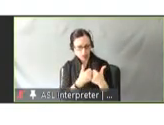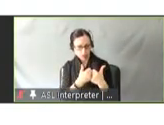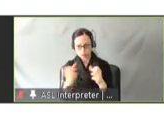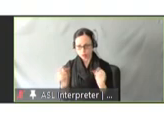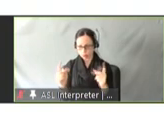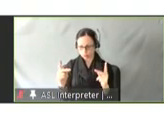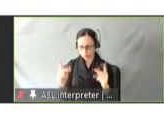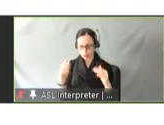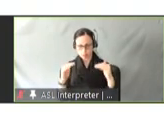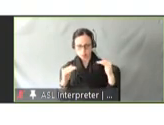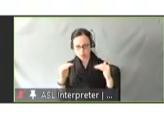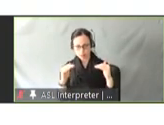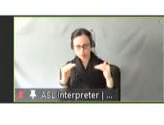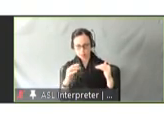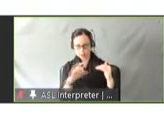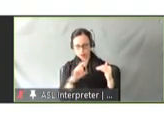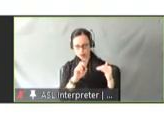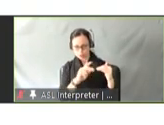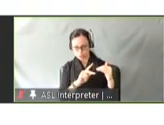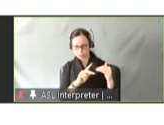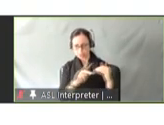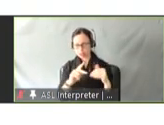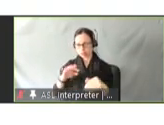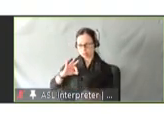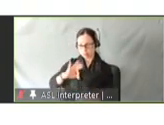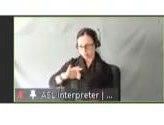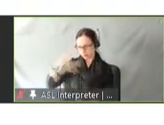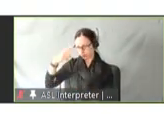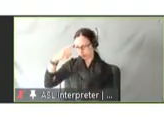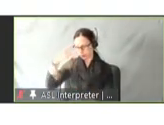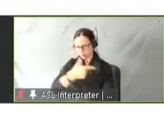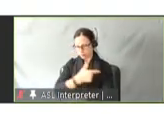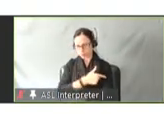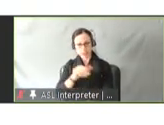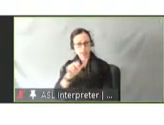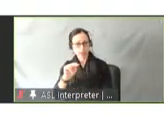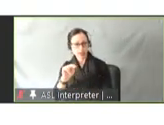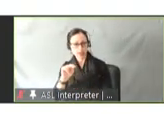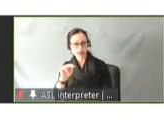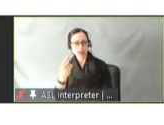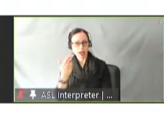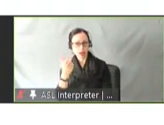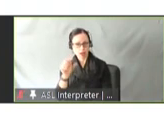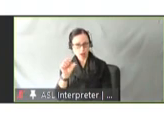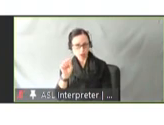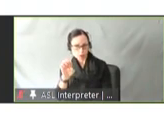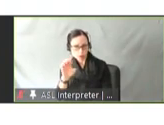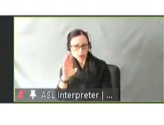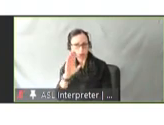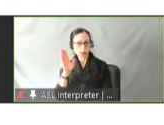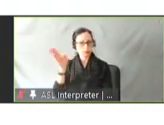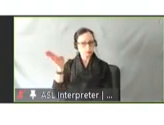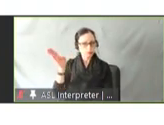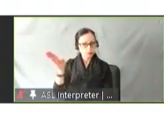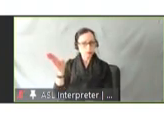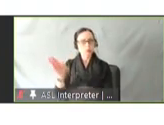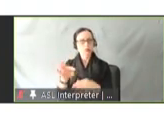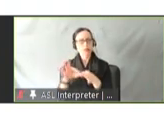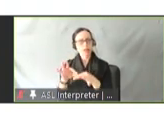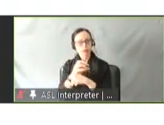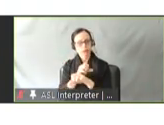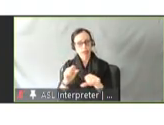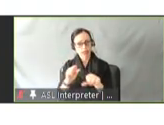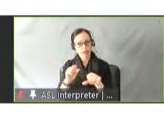balancing risks and benefits of vaccination. Dr. Ann House from the CDC will also present COVID-19 vaccine safety updates